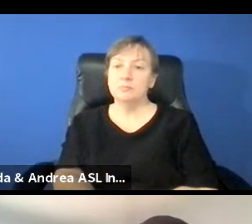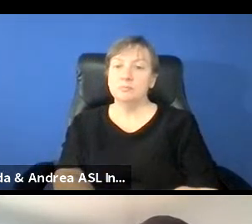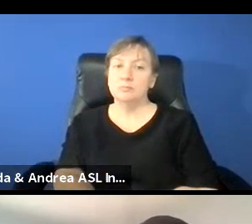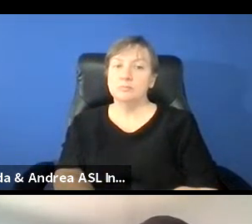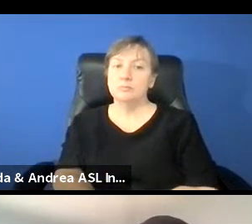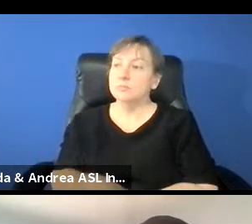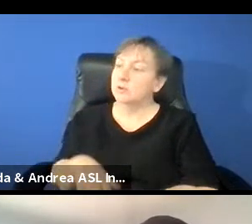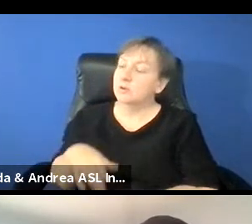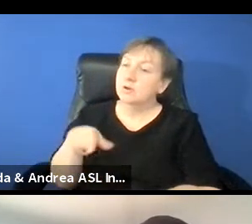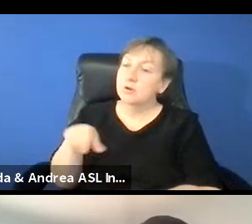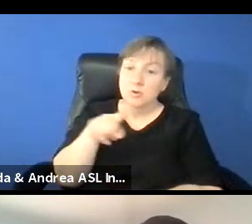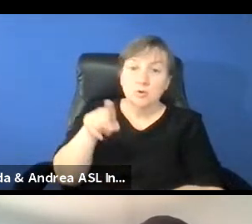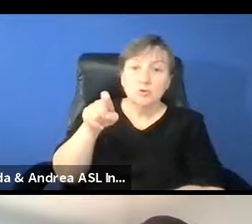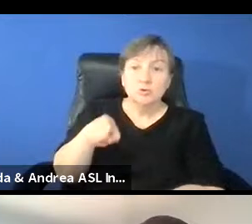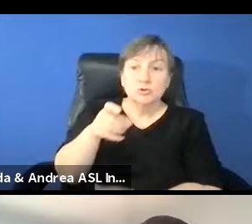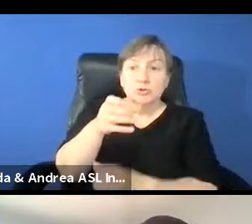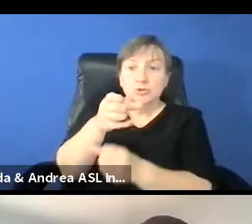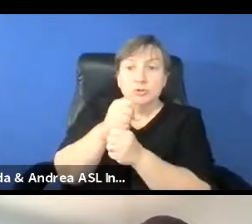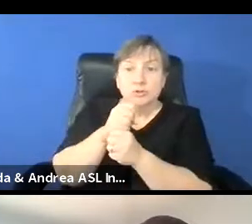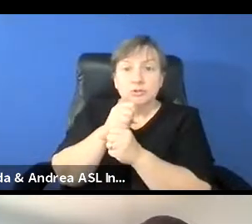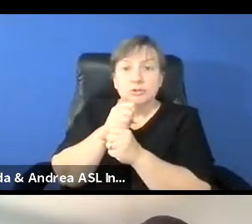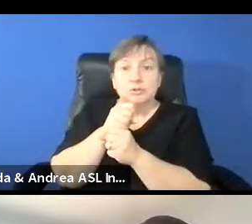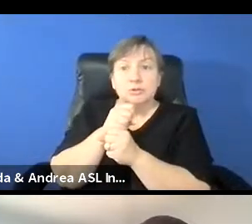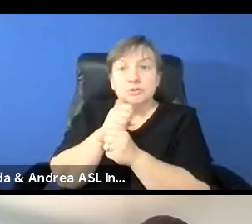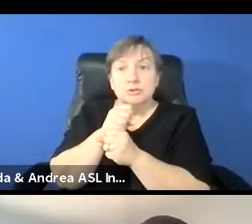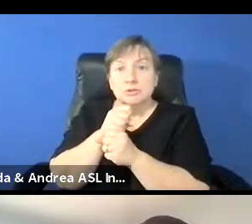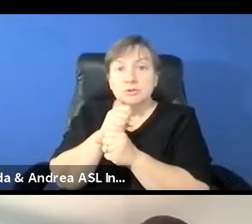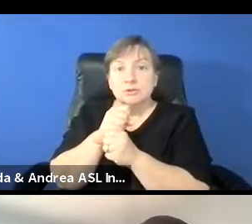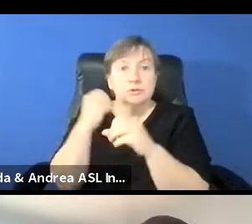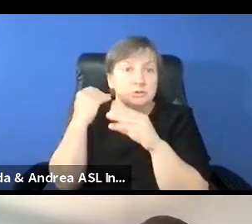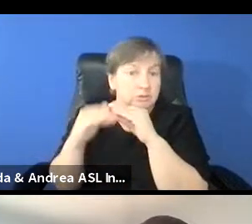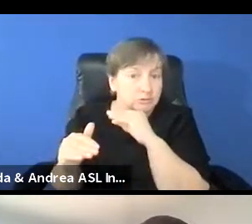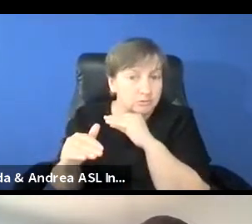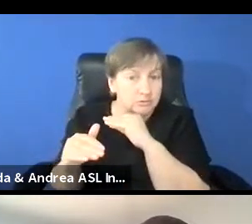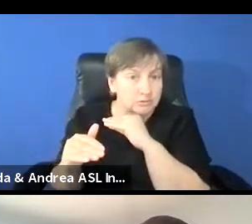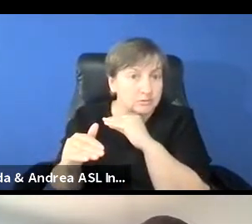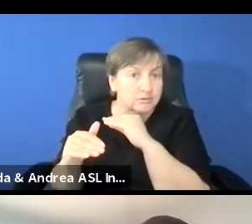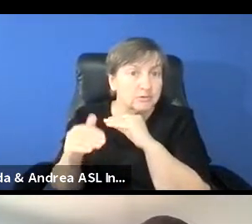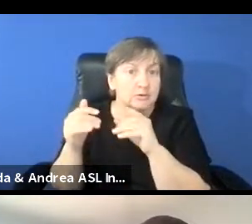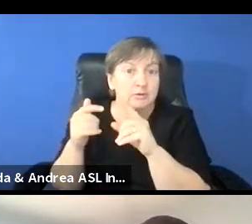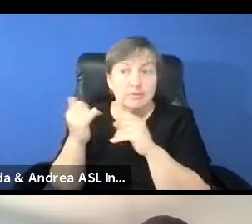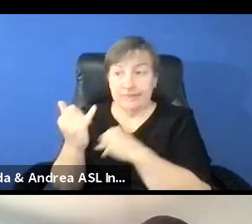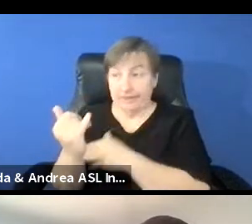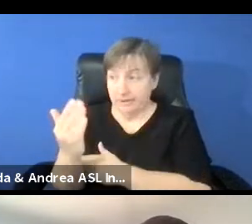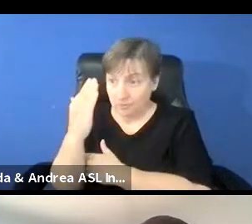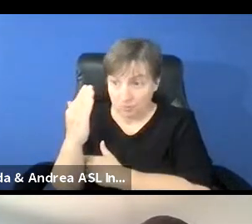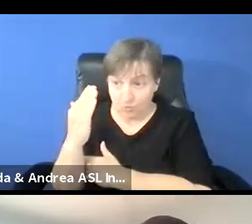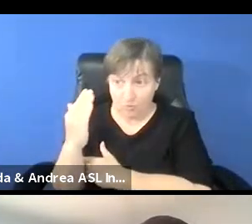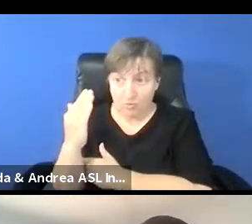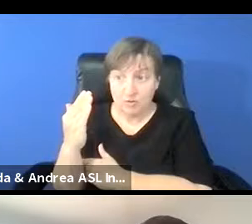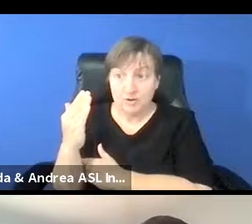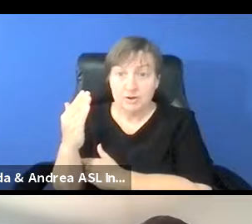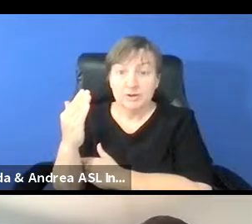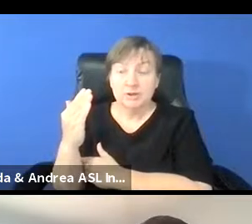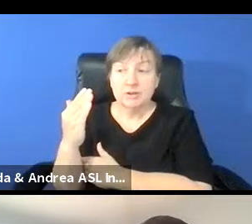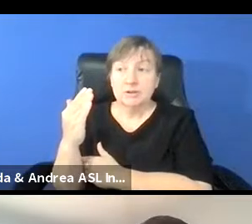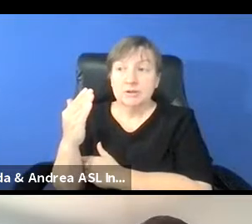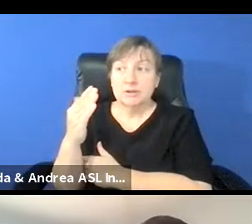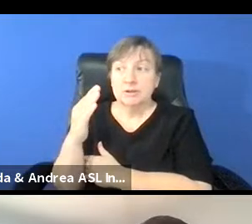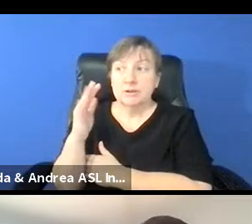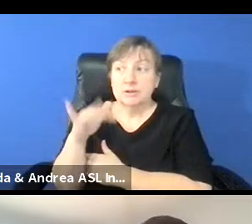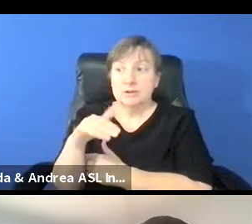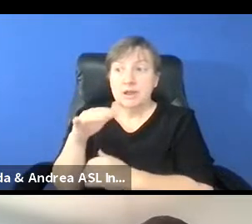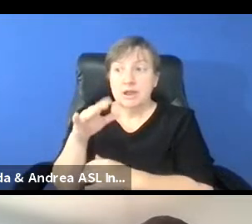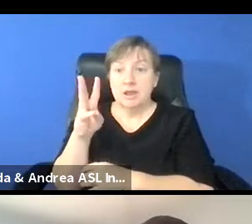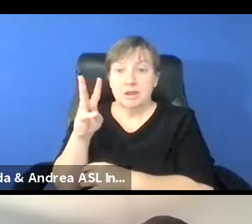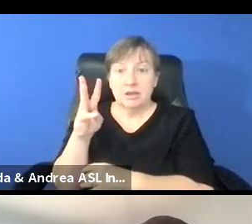And you should have received in the email from this morning that Word